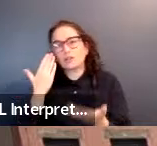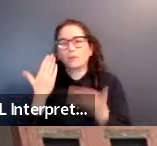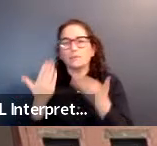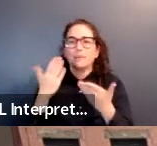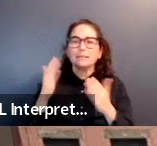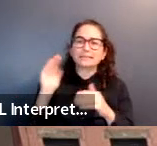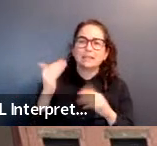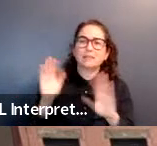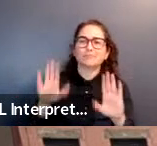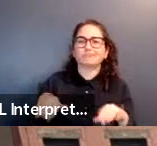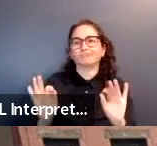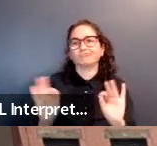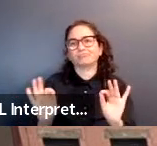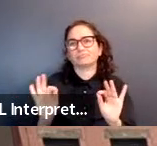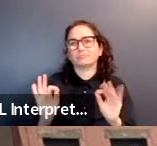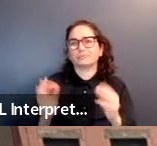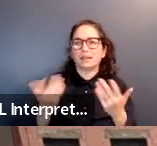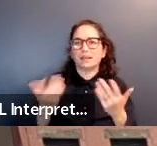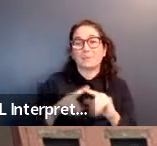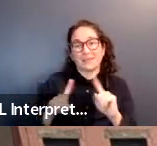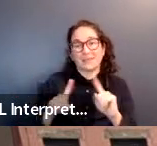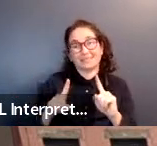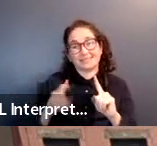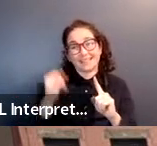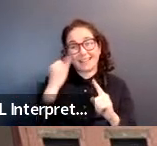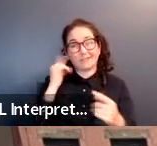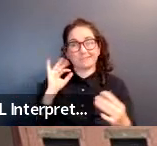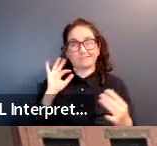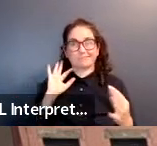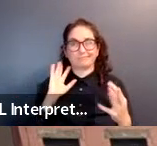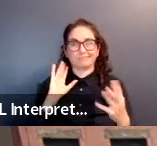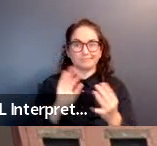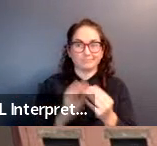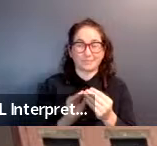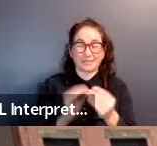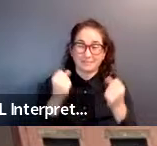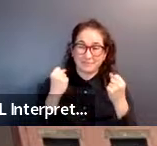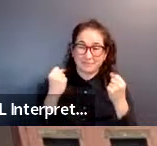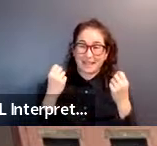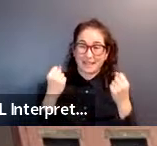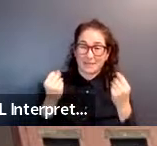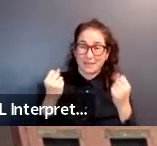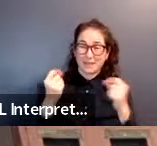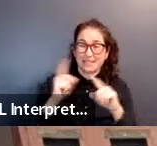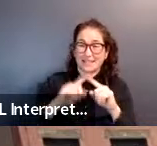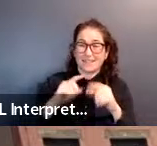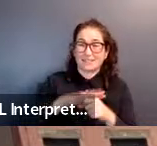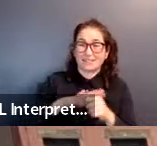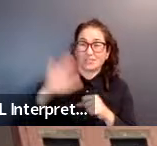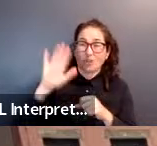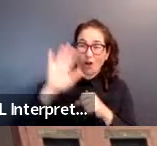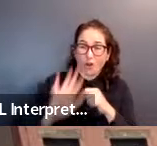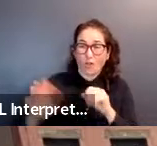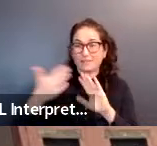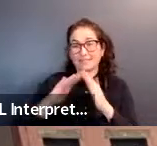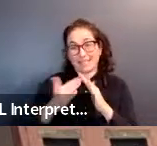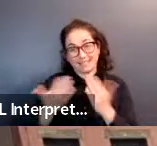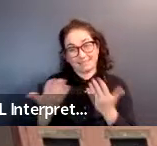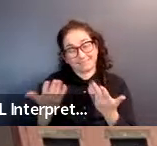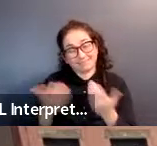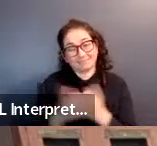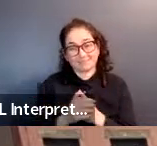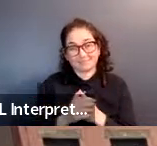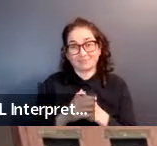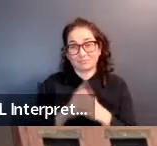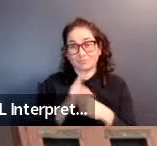at one site, but you aggregate that to dozens and hundreds of sites across the city, and you're talking about